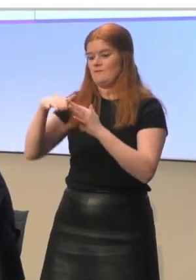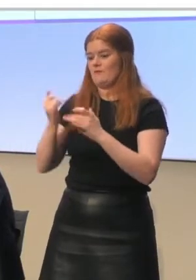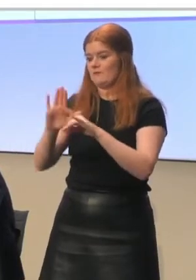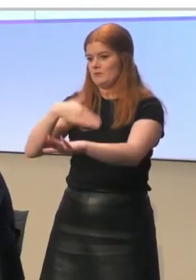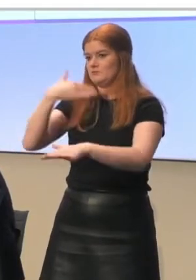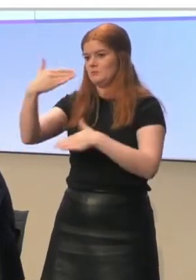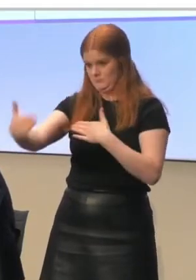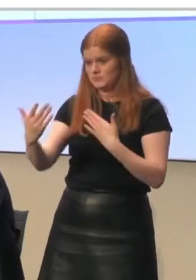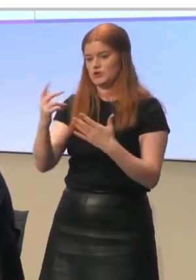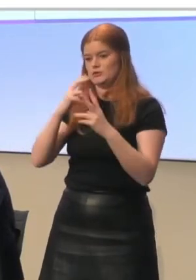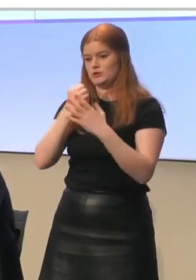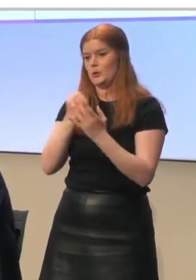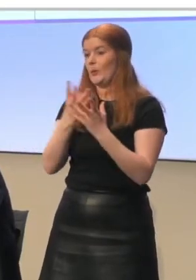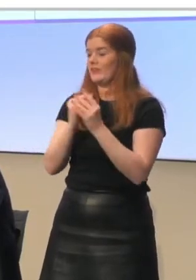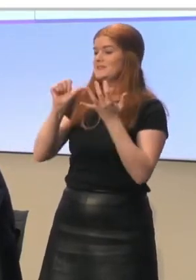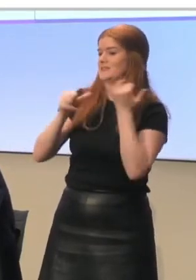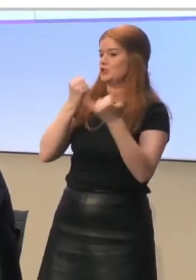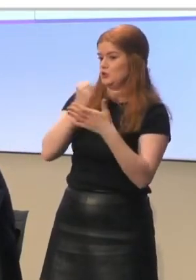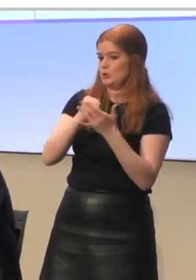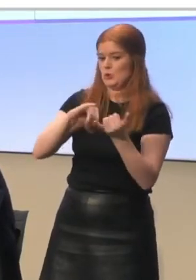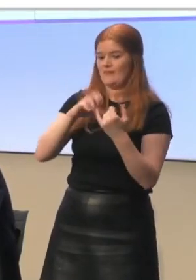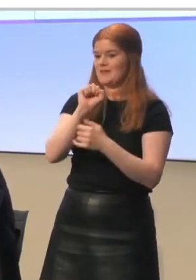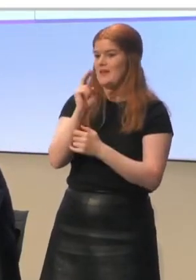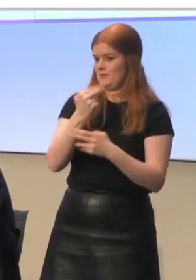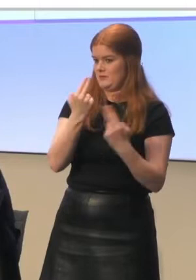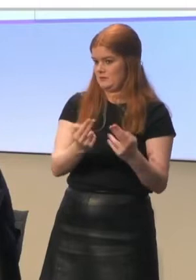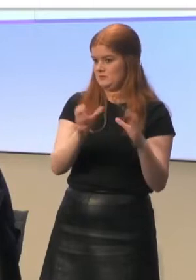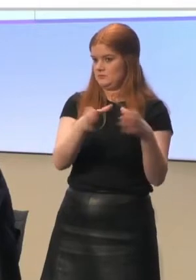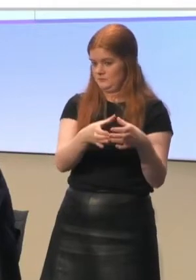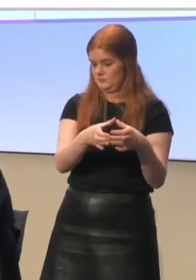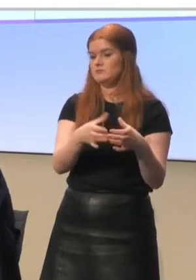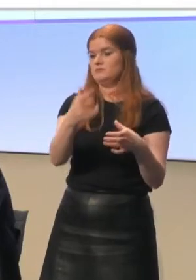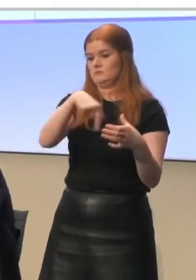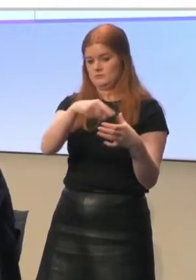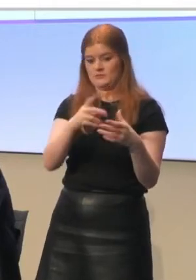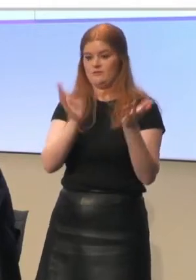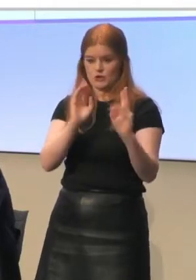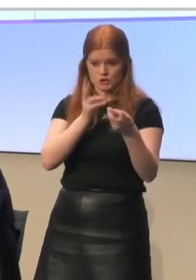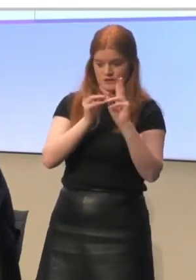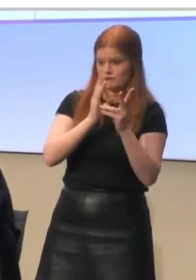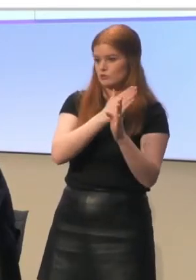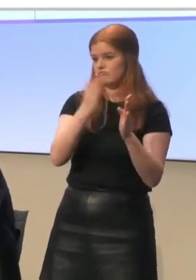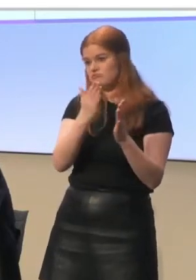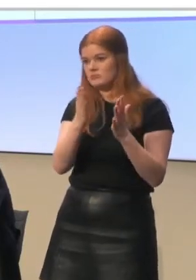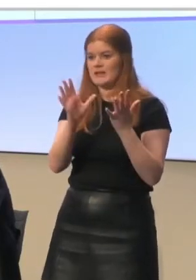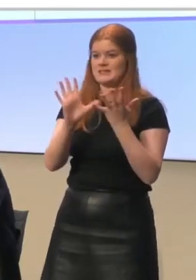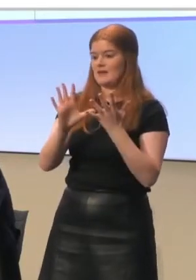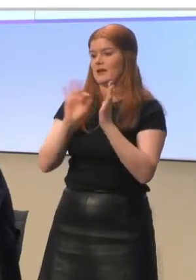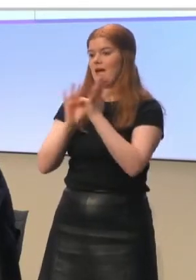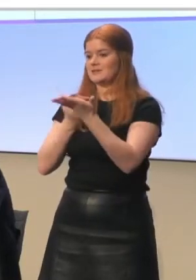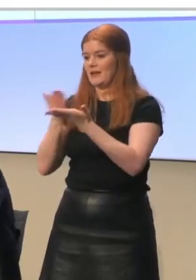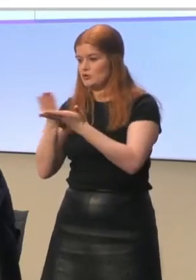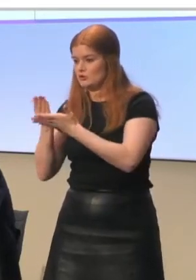study among sixth-year students with special educational needs, and interviews of 10 guidance counsellors and